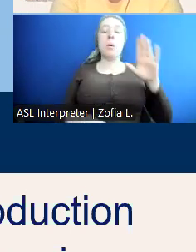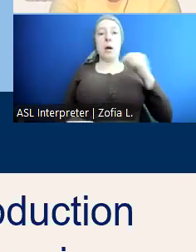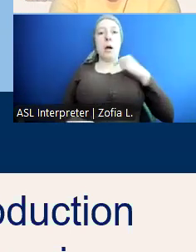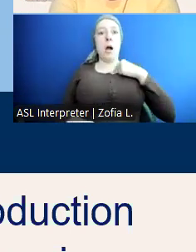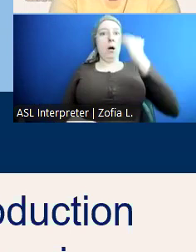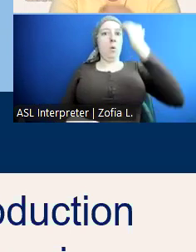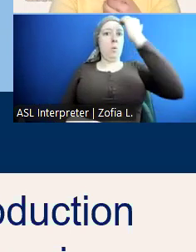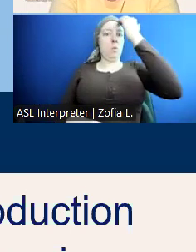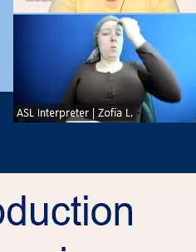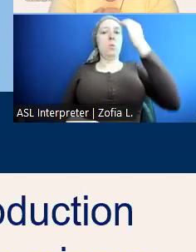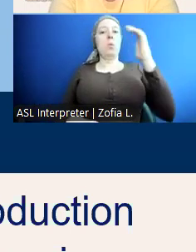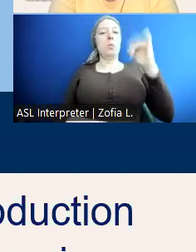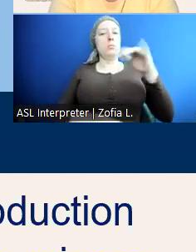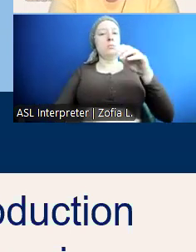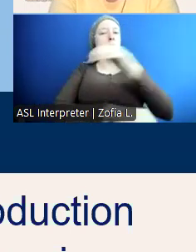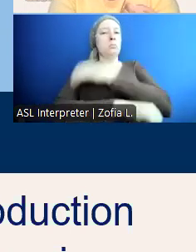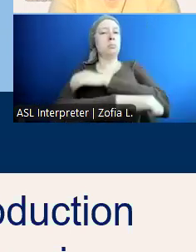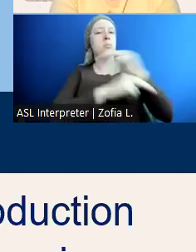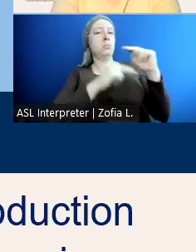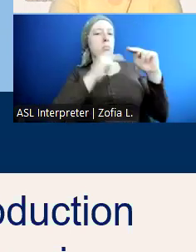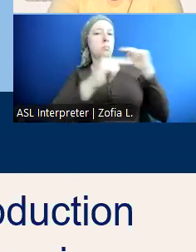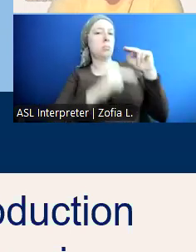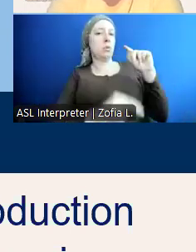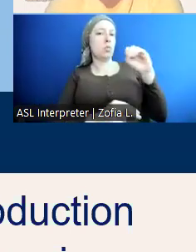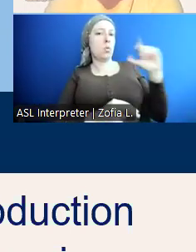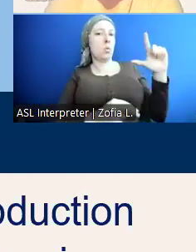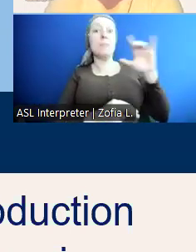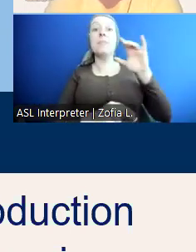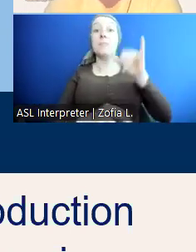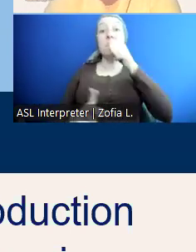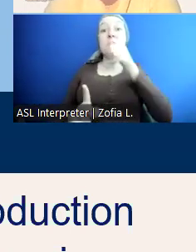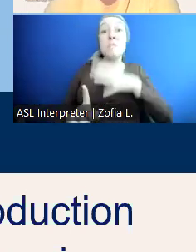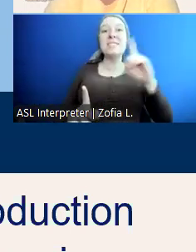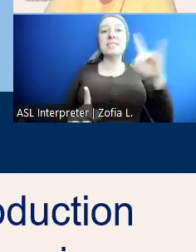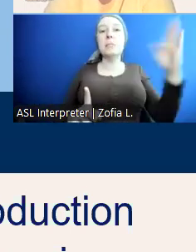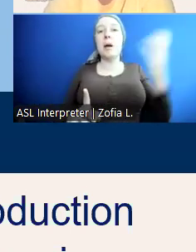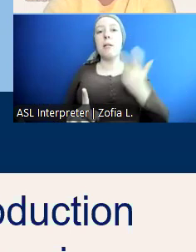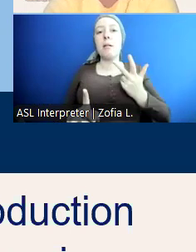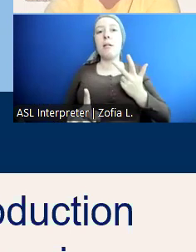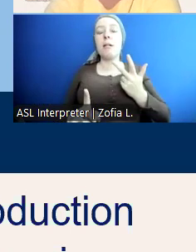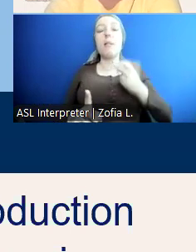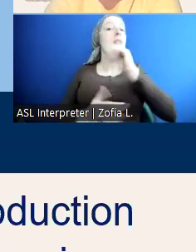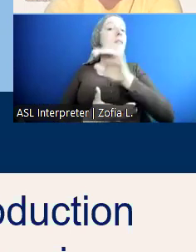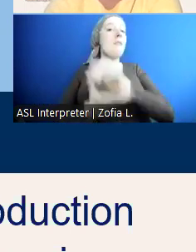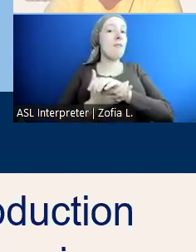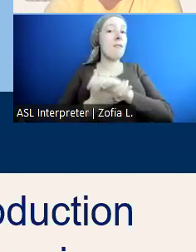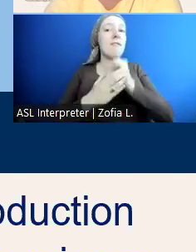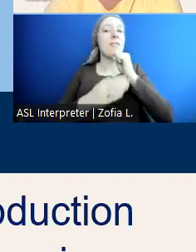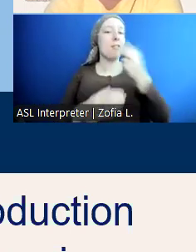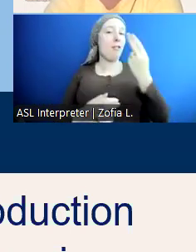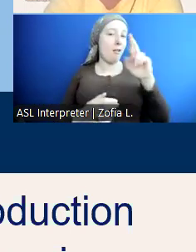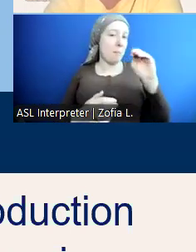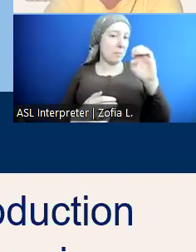a powerful negotiating tool, and that woman did come back and she was unharmed and unmarried. And